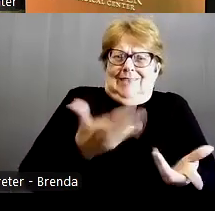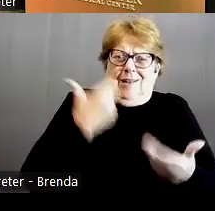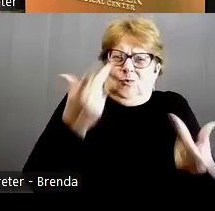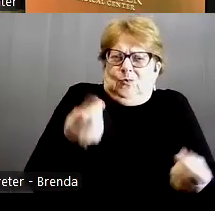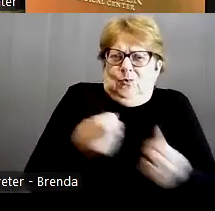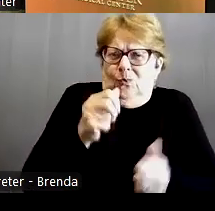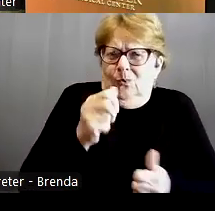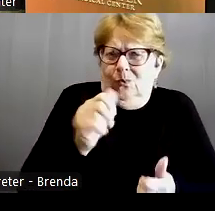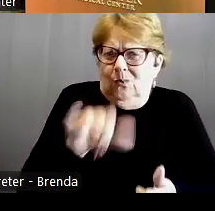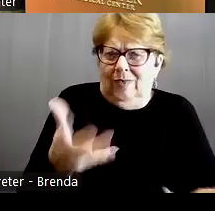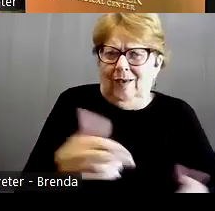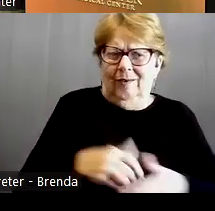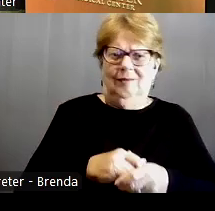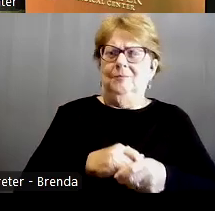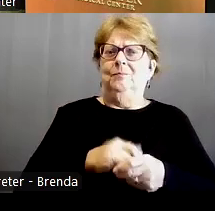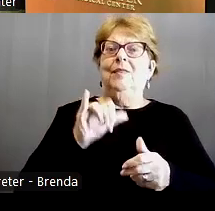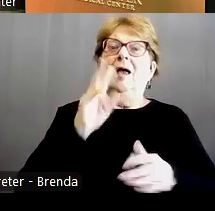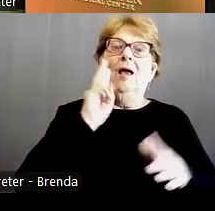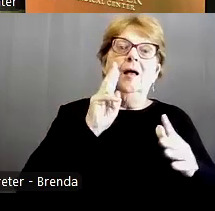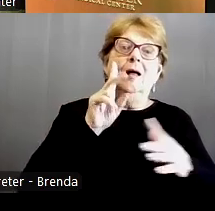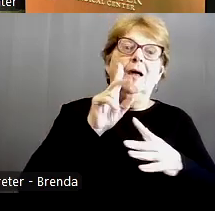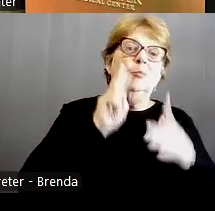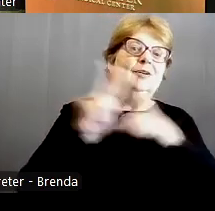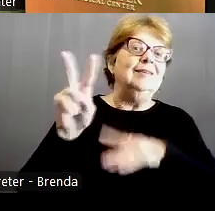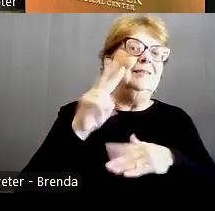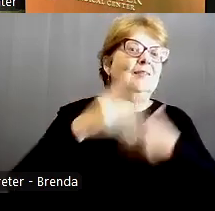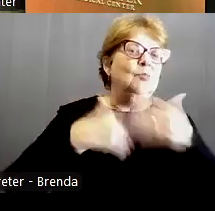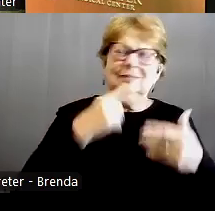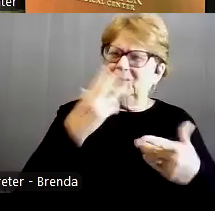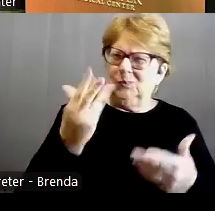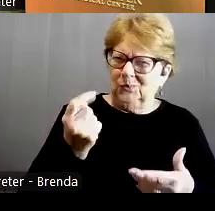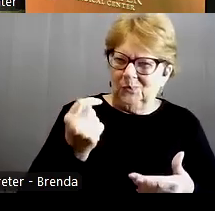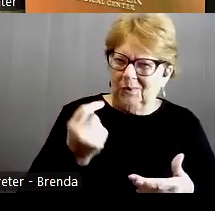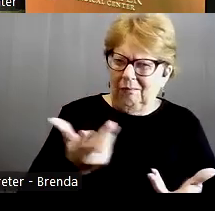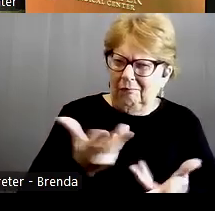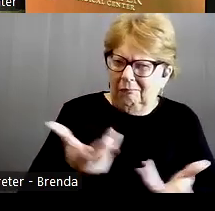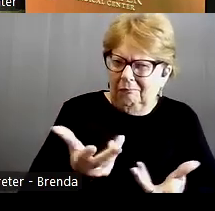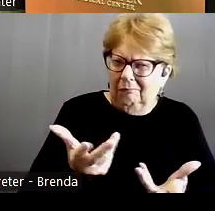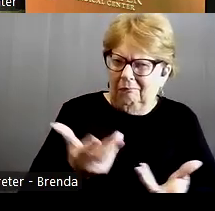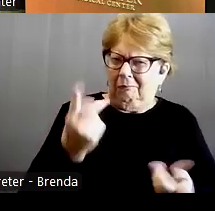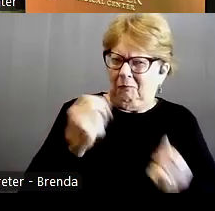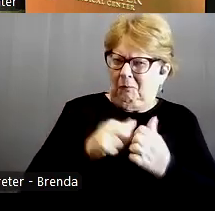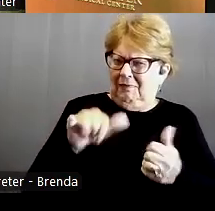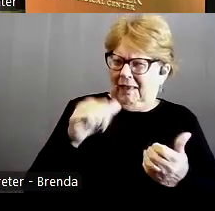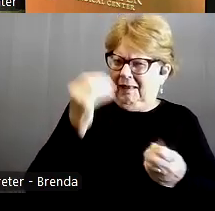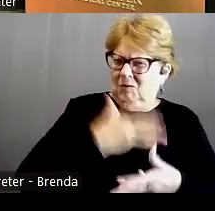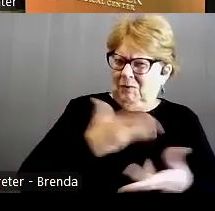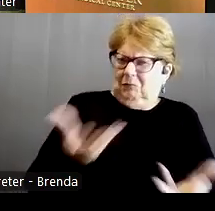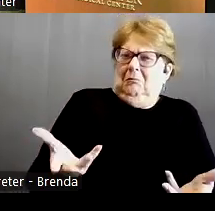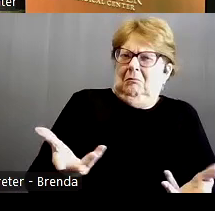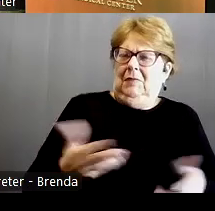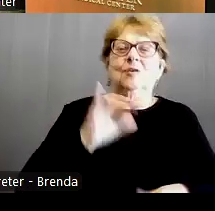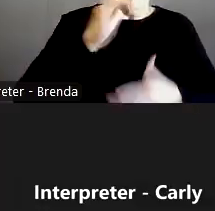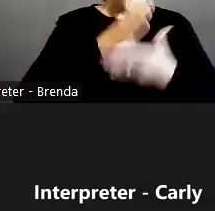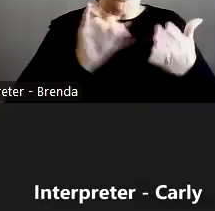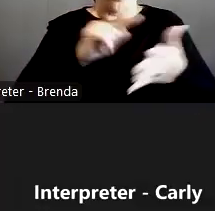A disorder of predictive processing, what? That, what are you supposed to do with that? Some of these explanations to